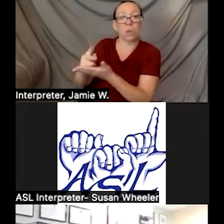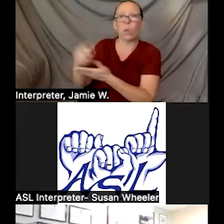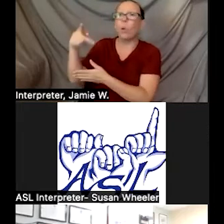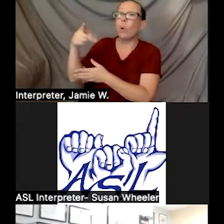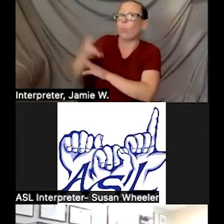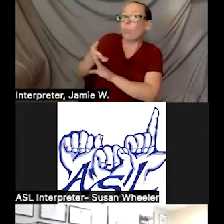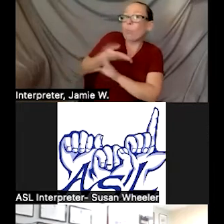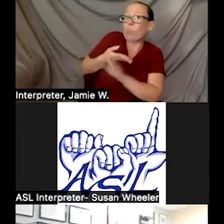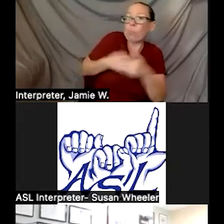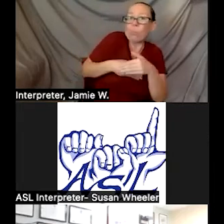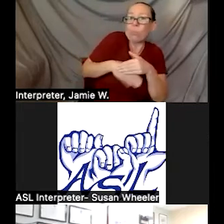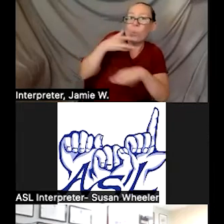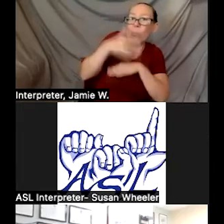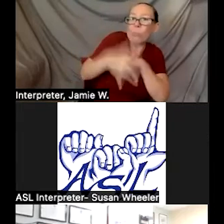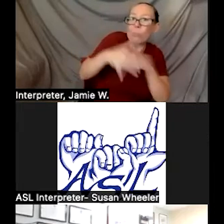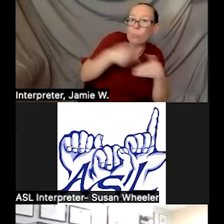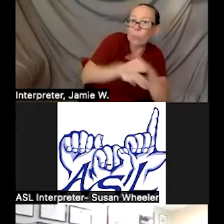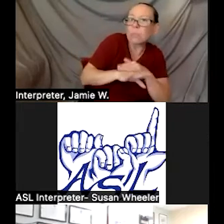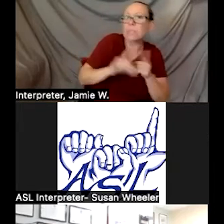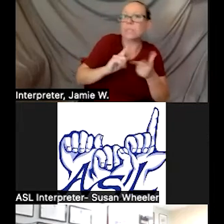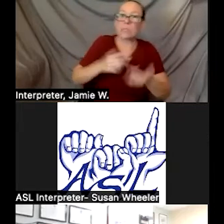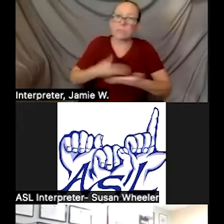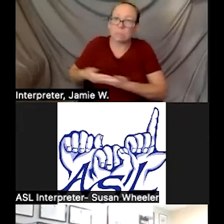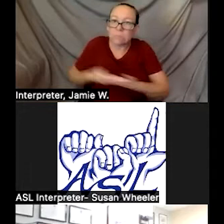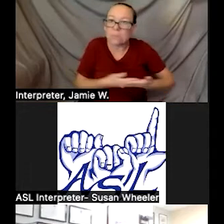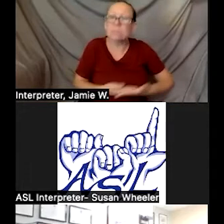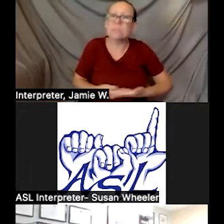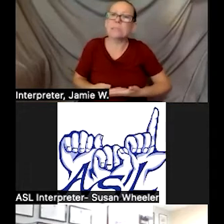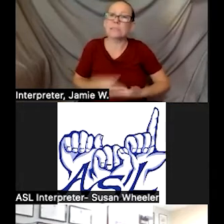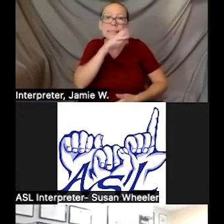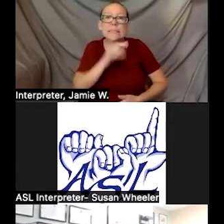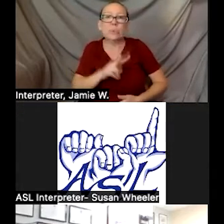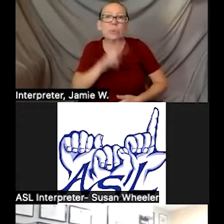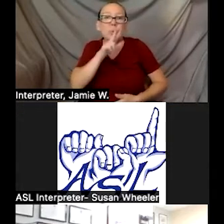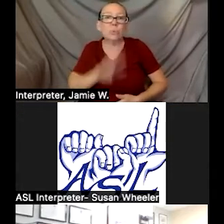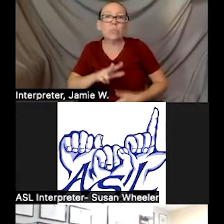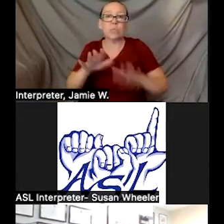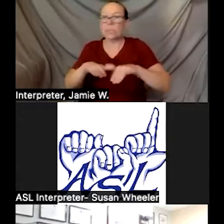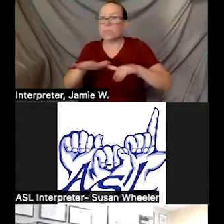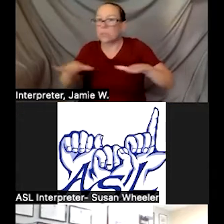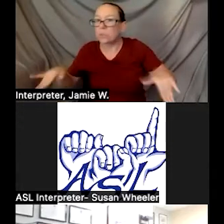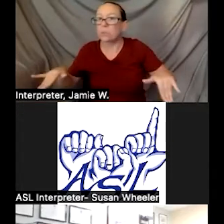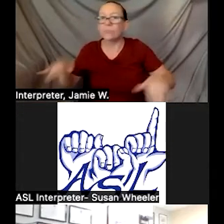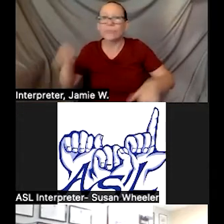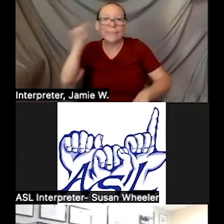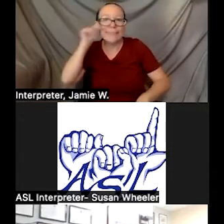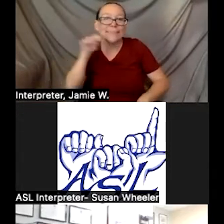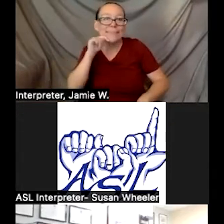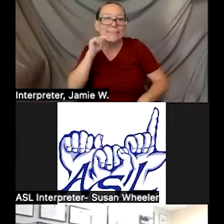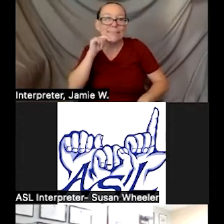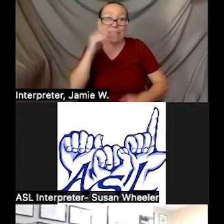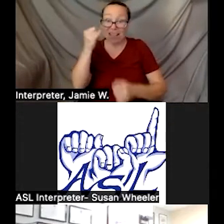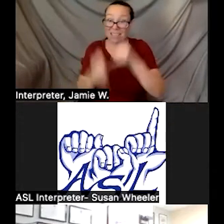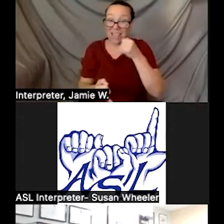neonates, infants, toddlers, children, adolescents, and then lastly, a very large category